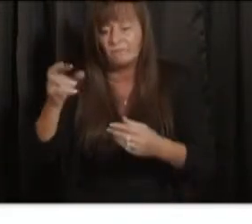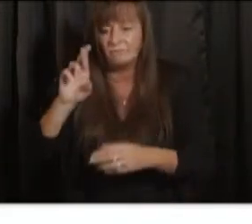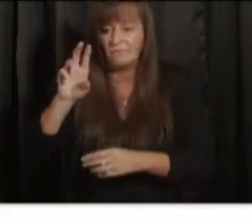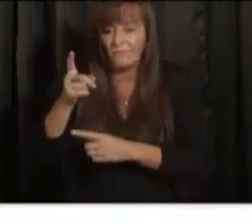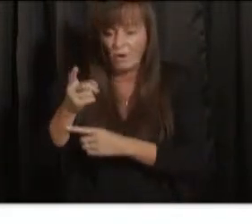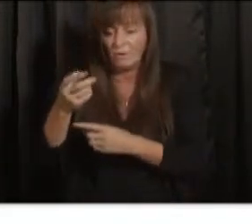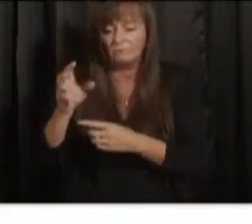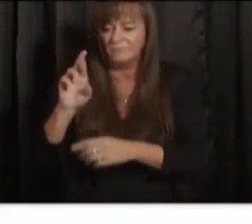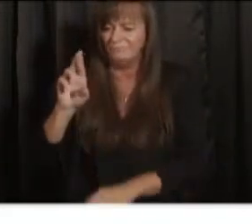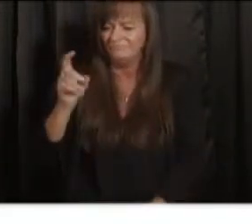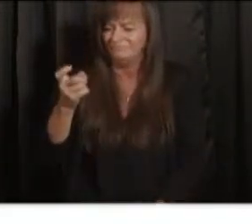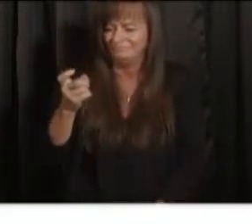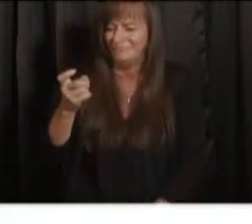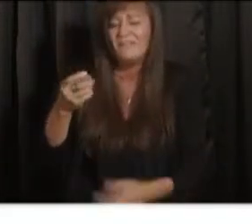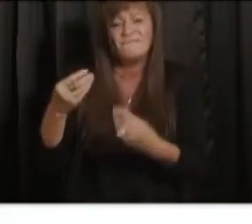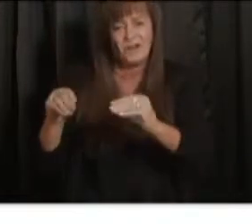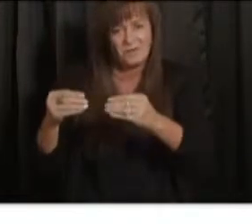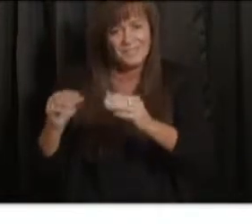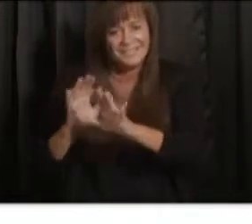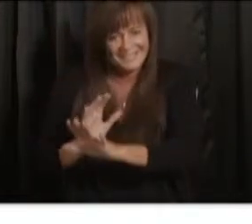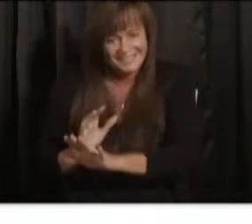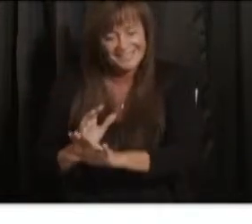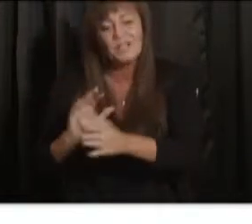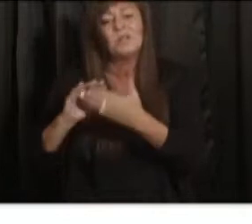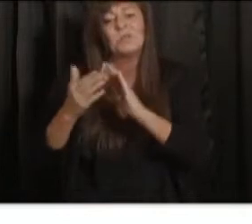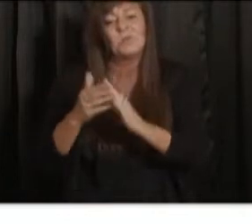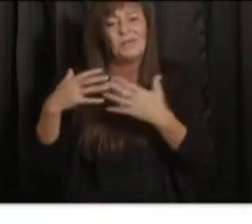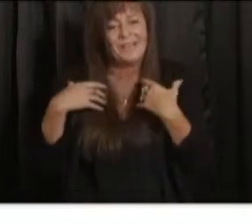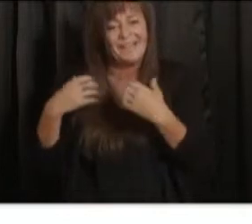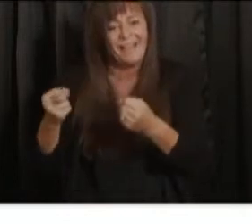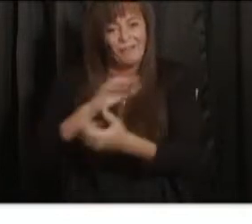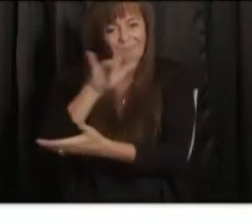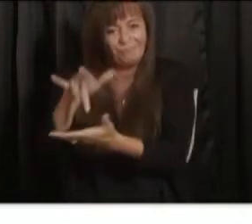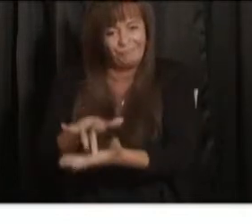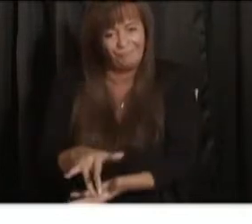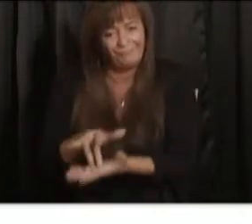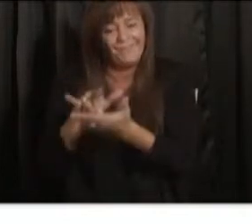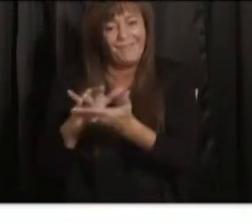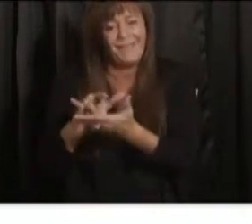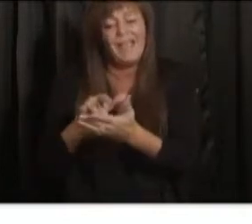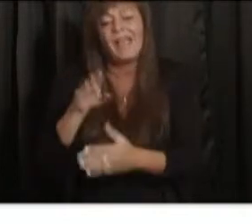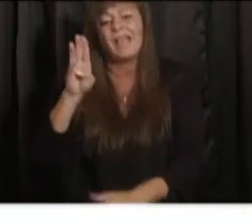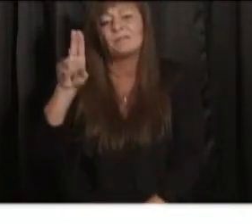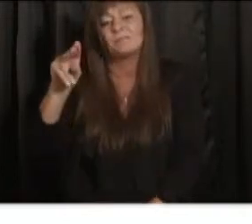agencies, community health centers, as well as our mobile vaccination buses.